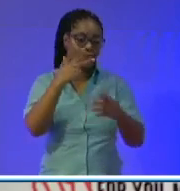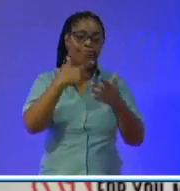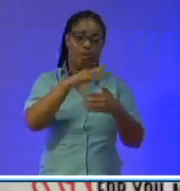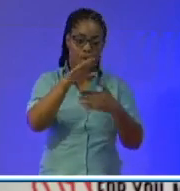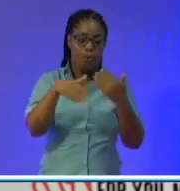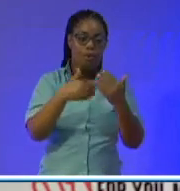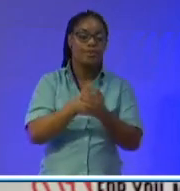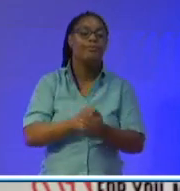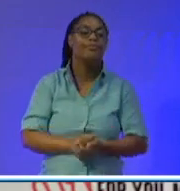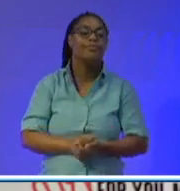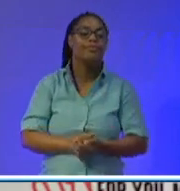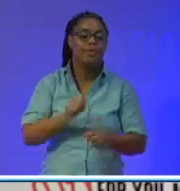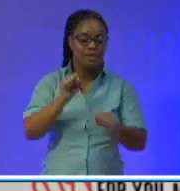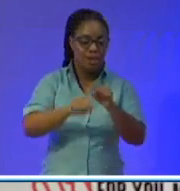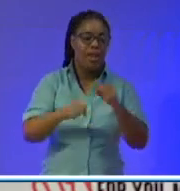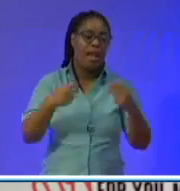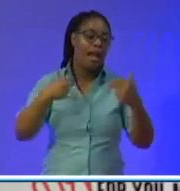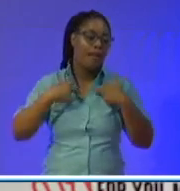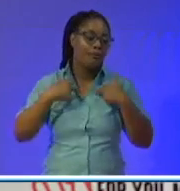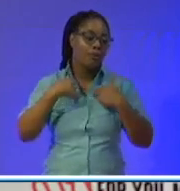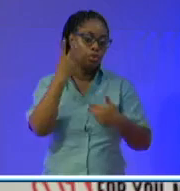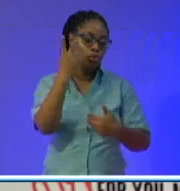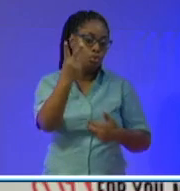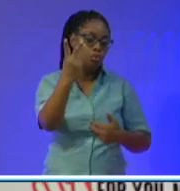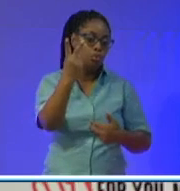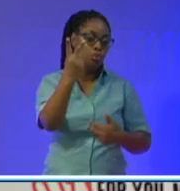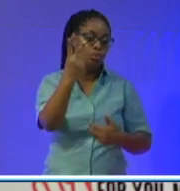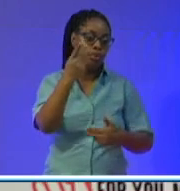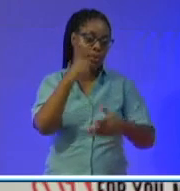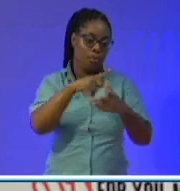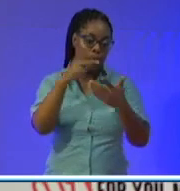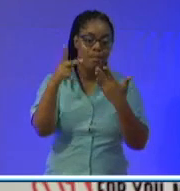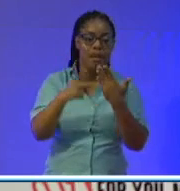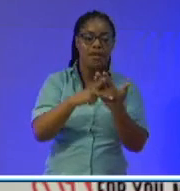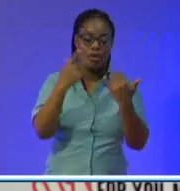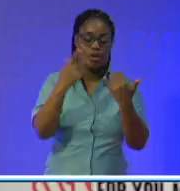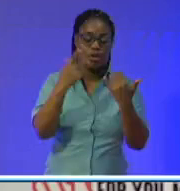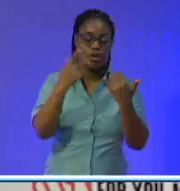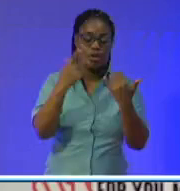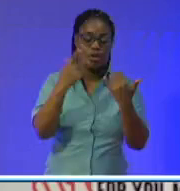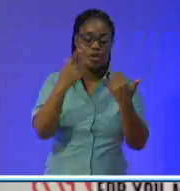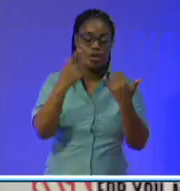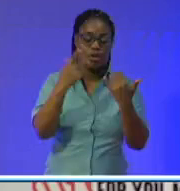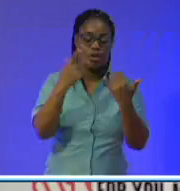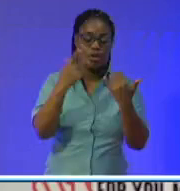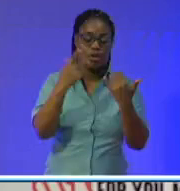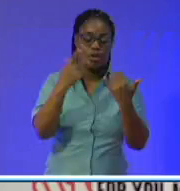programs. What is being run now is the additional primary dose,